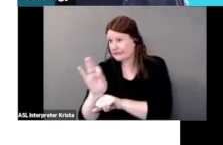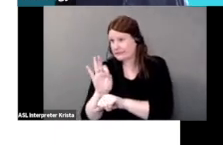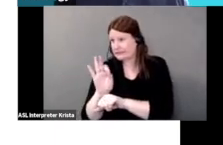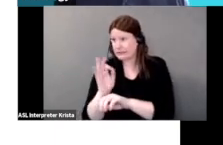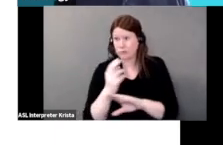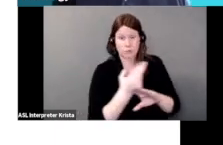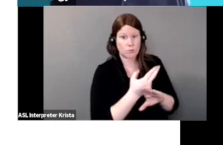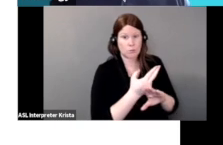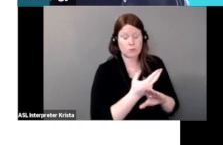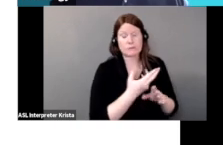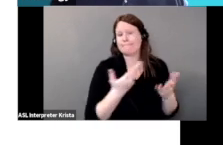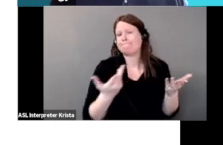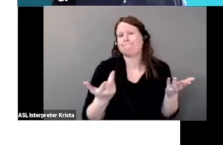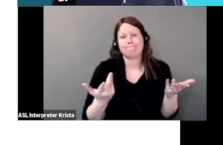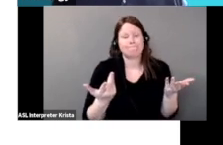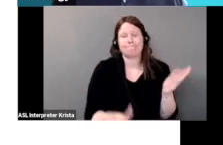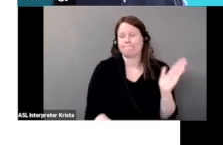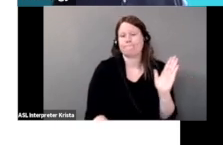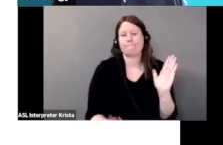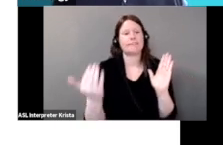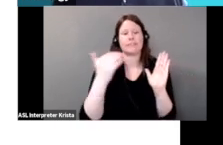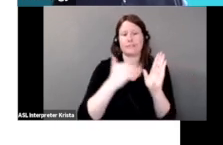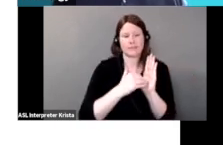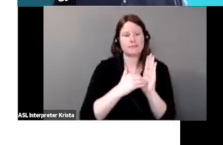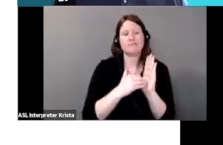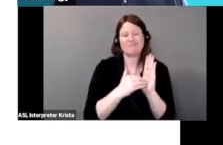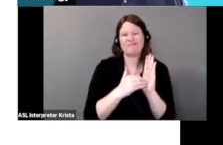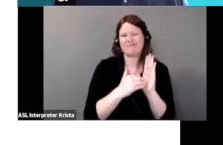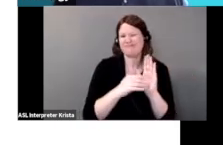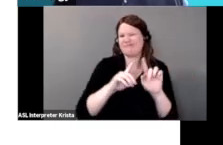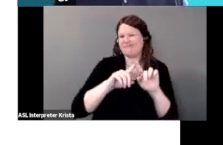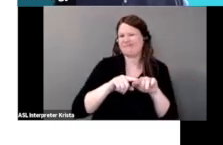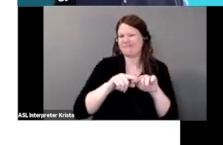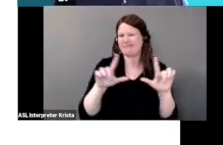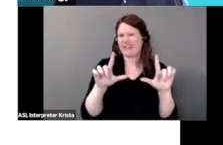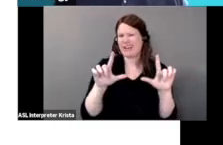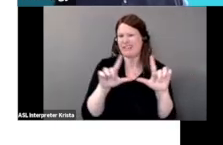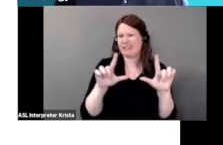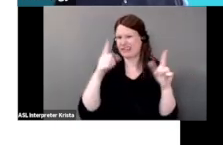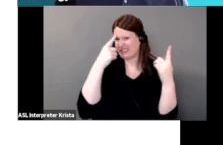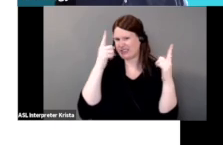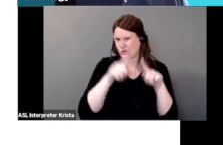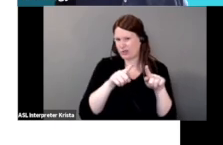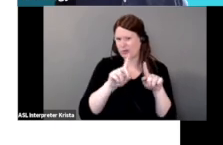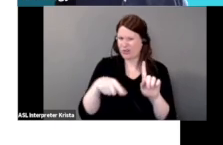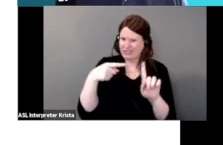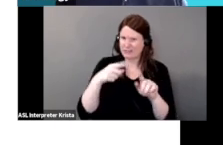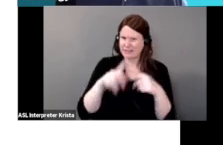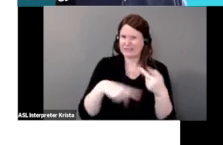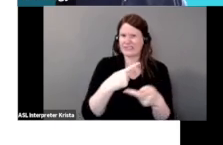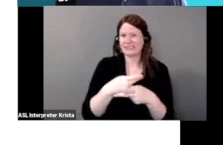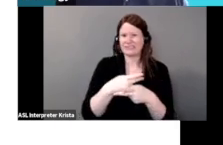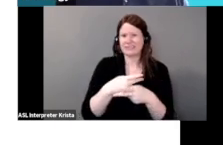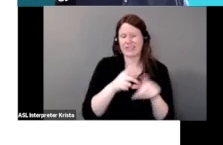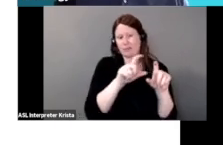so I would defer to the license agreement in place for that particular typeface. But you are